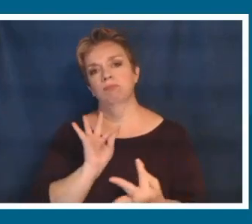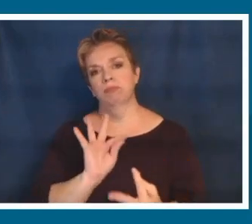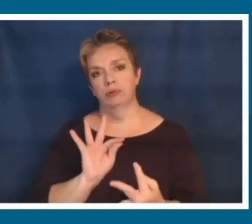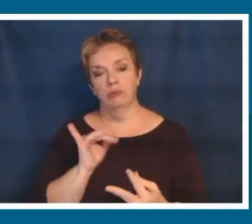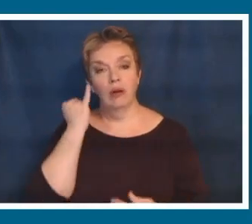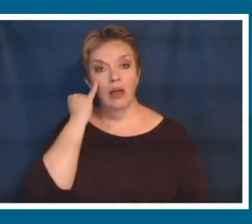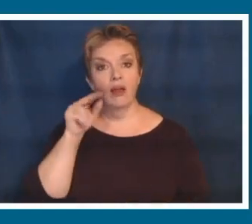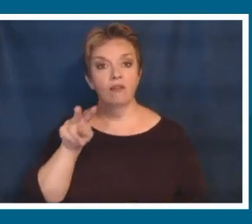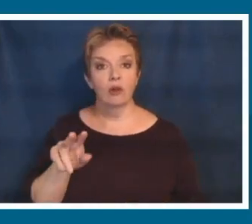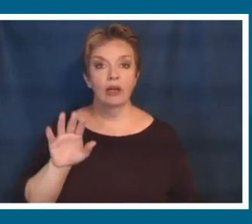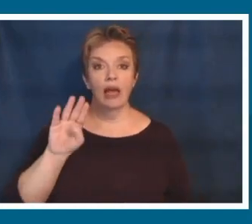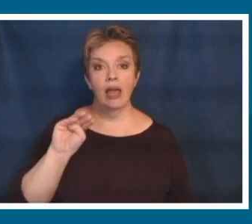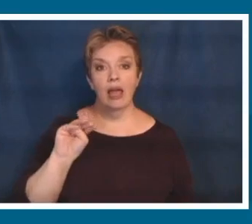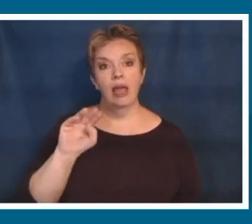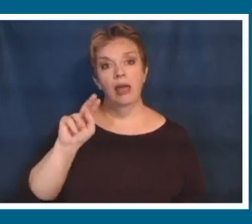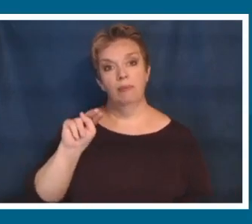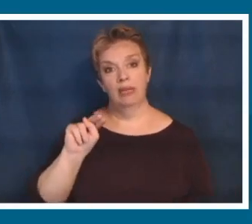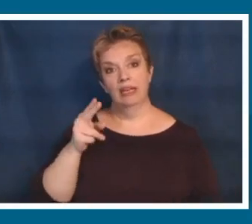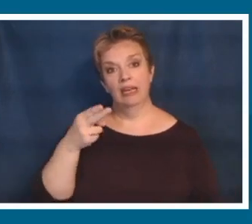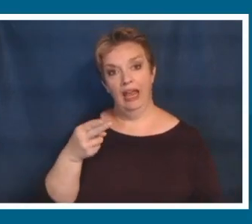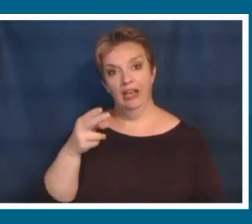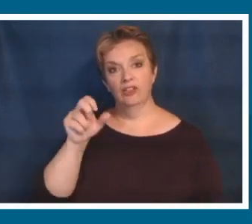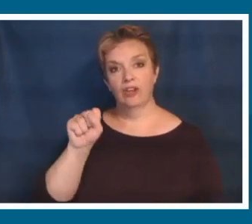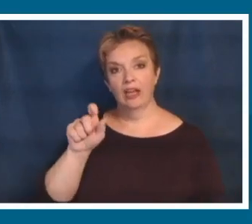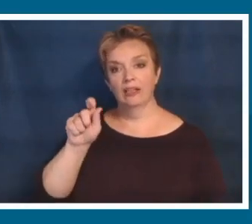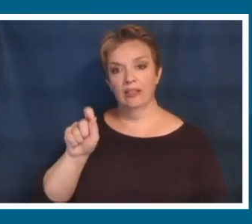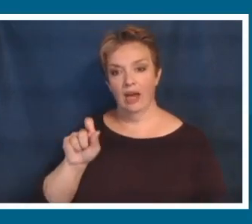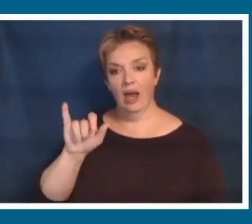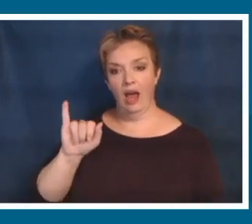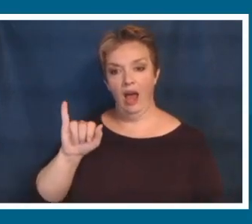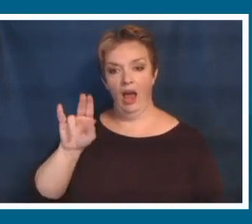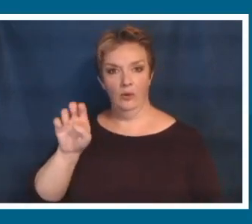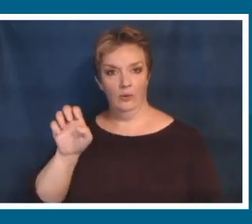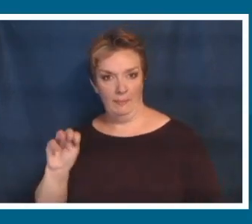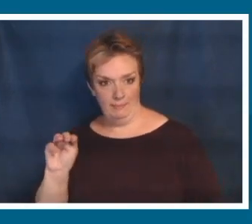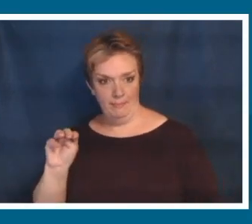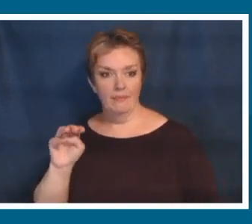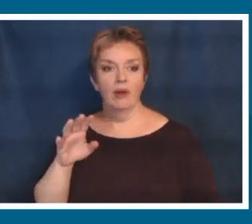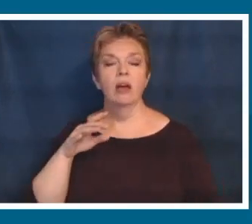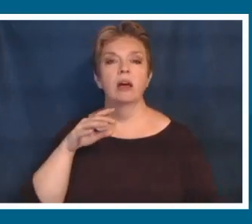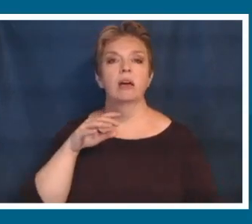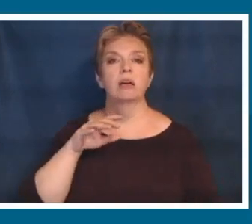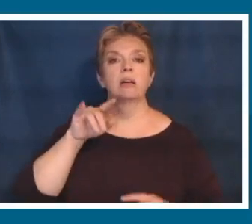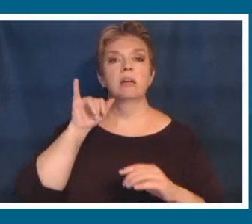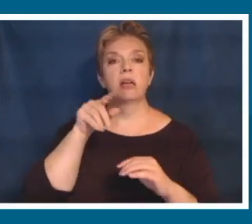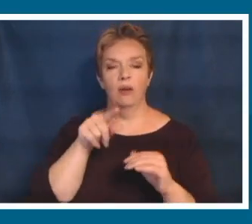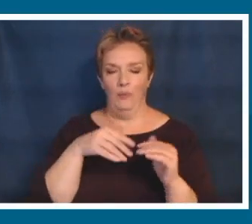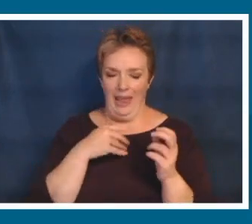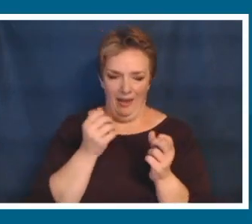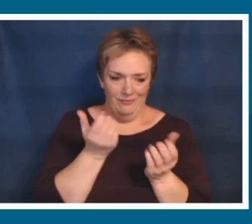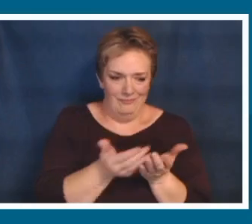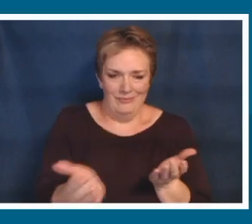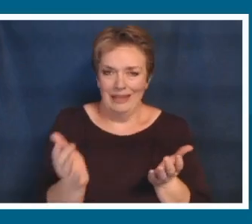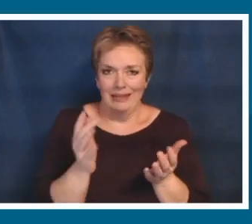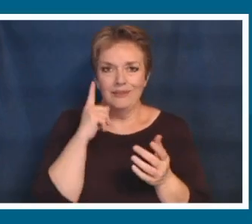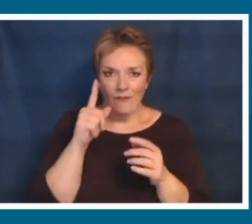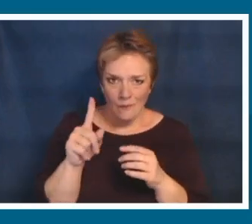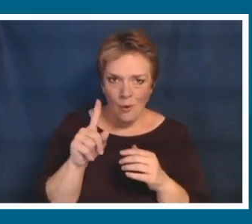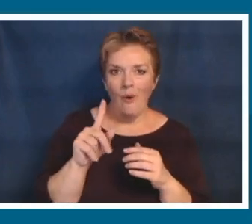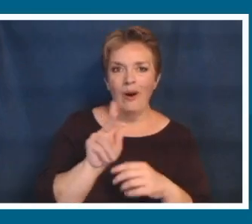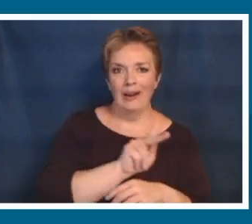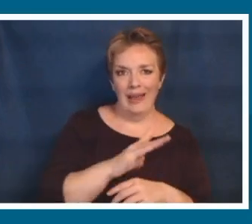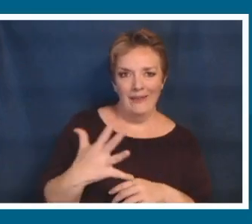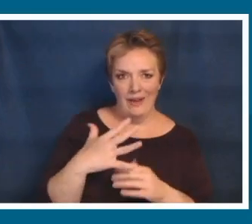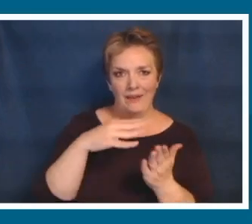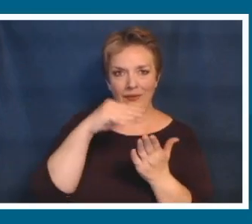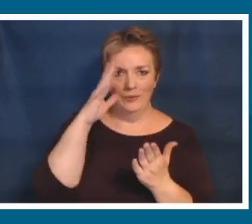mnhs.org/IUM, we have a number of primary source sets directed toward K-5 students. One is called Kids in School, because all the kids that we're talking to